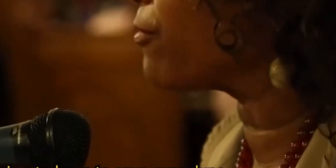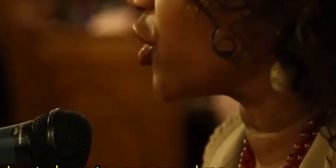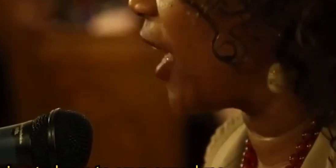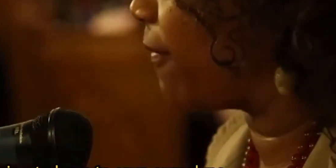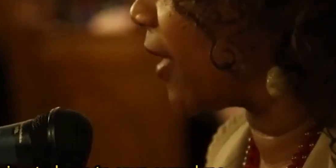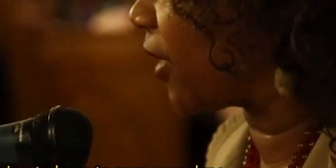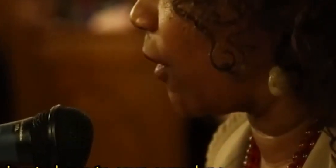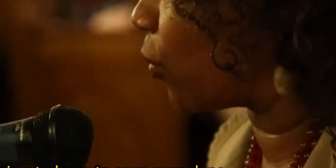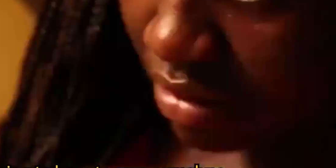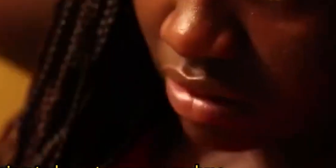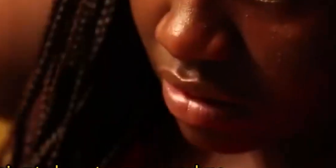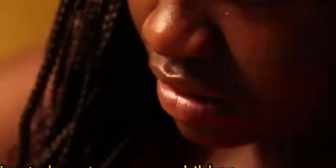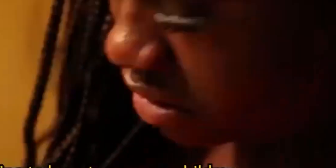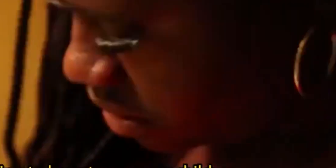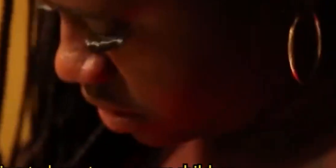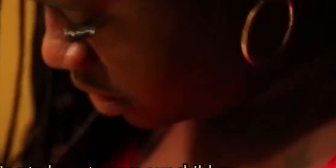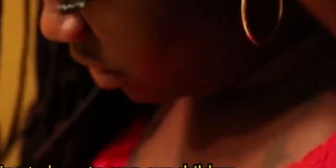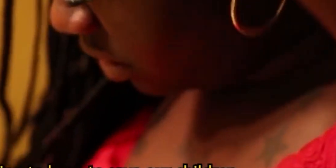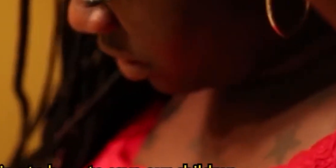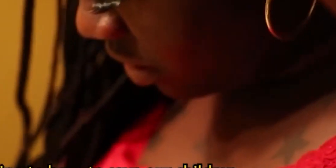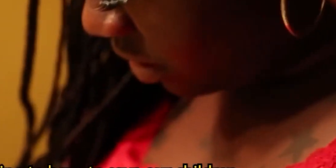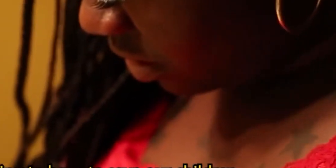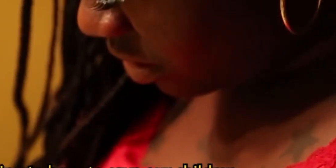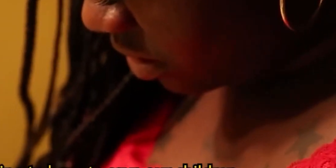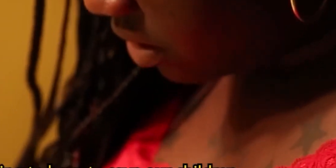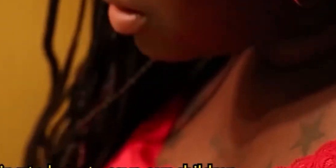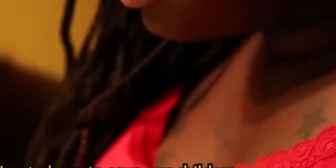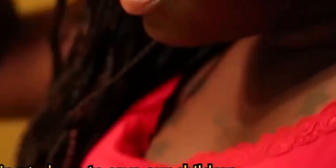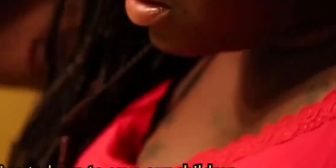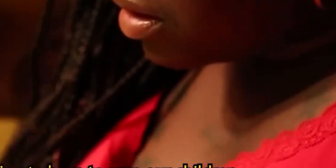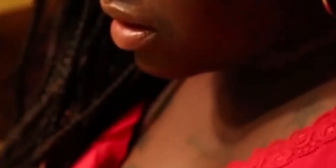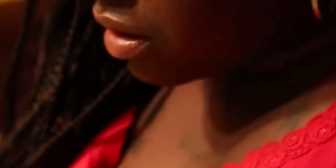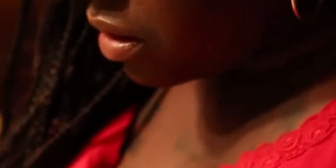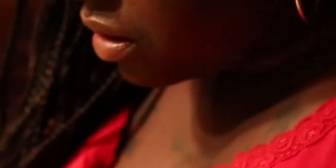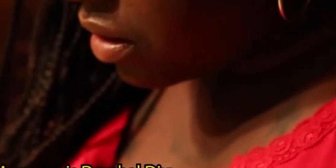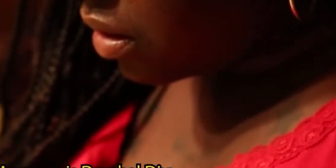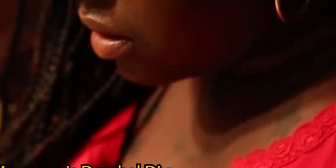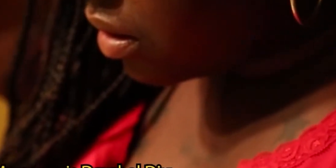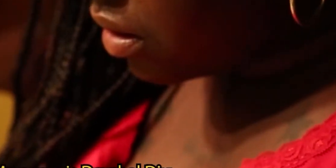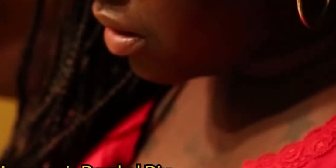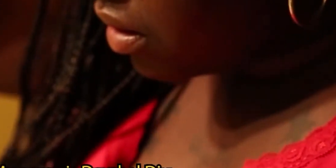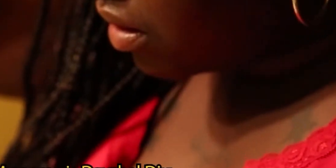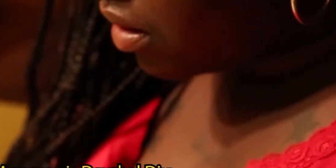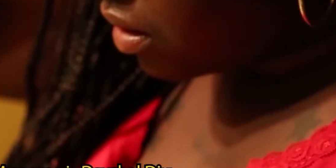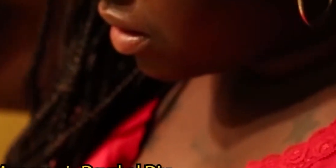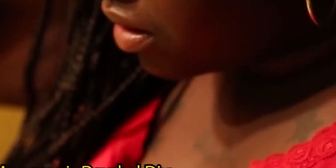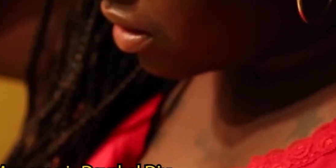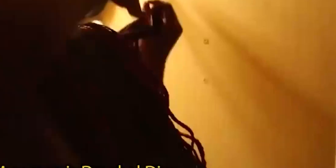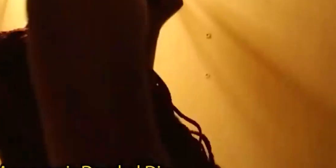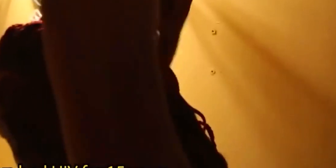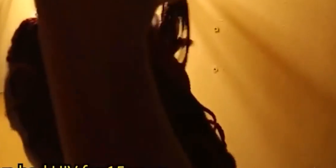we gonna have to save ourselves, and we gonna have to save our children. My name is Deshelle